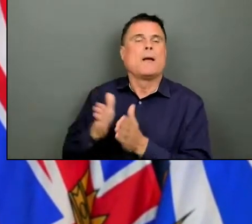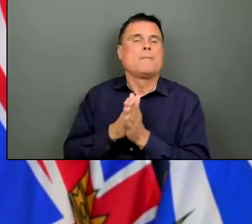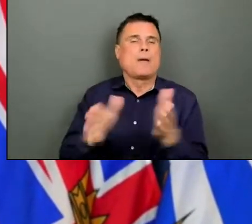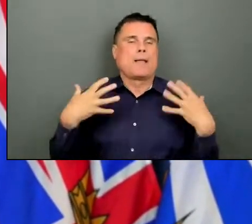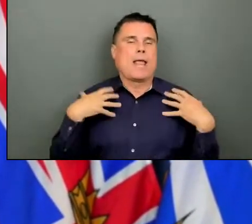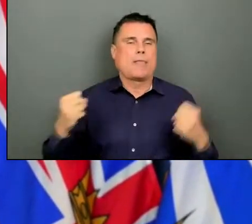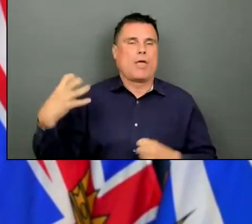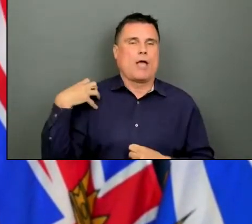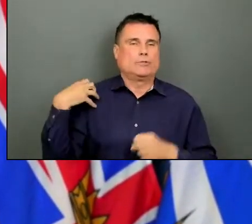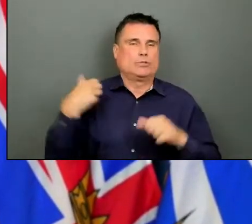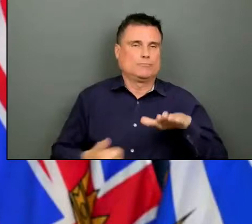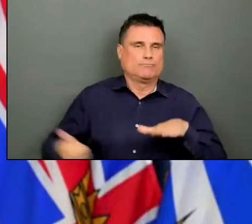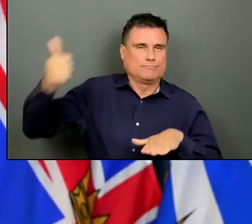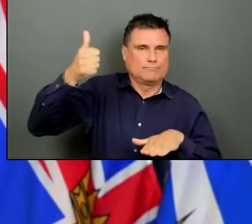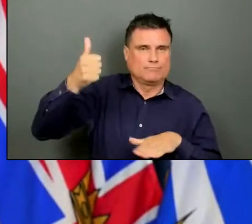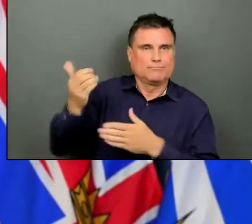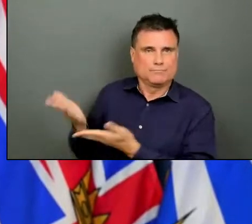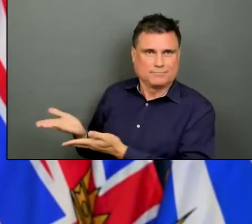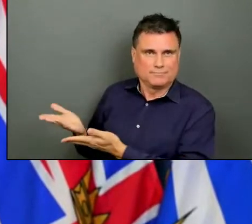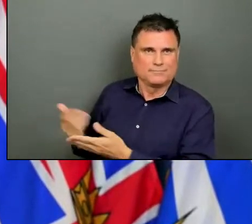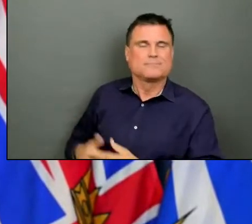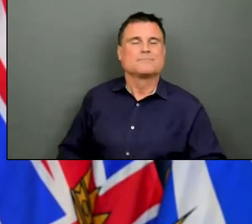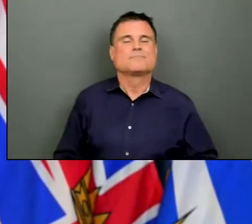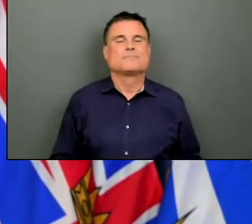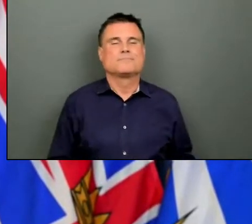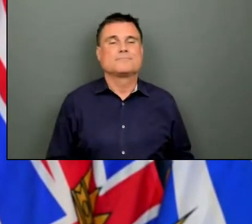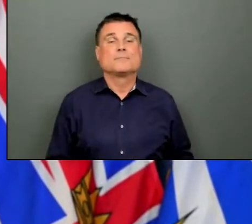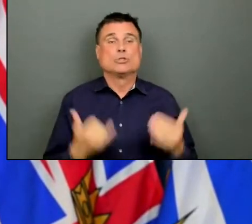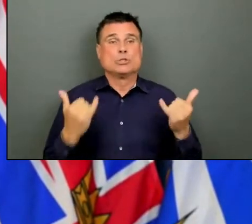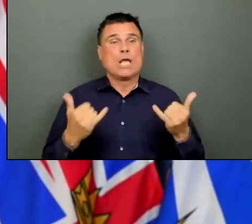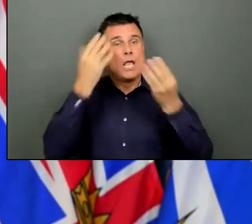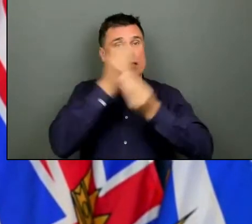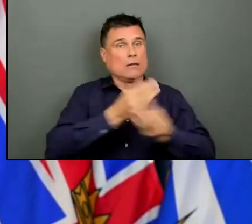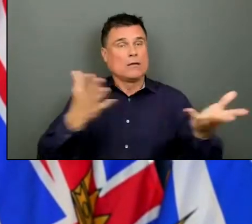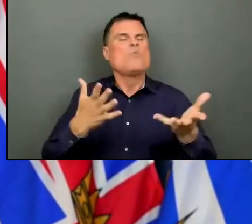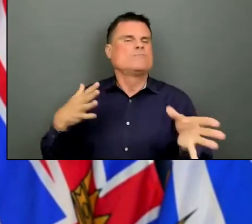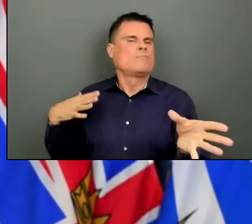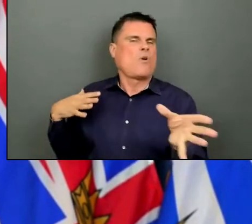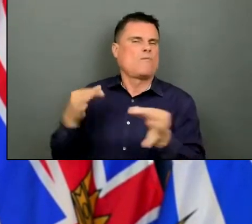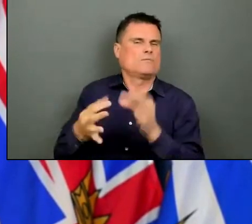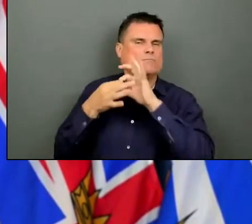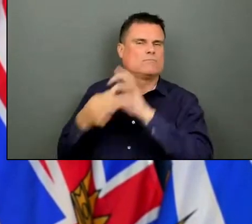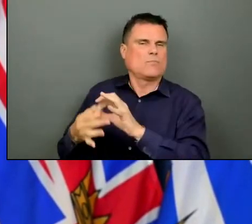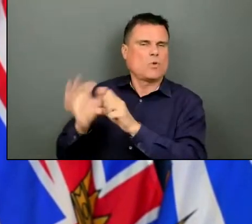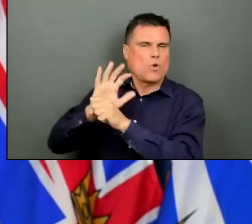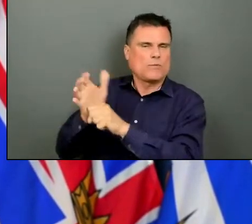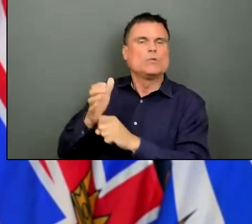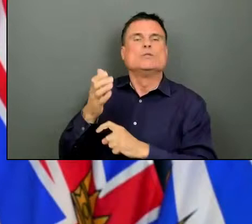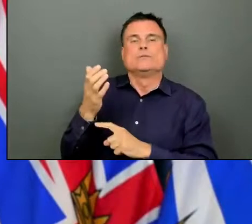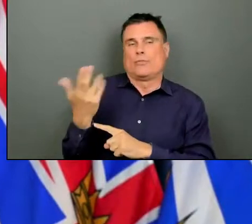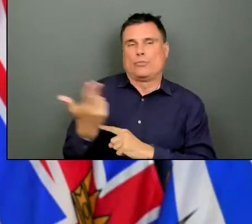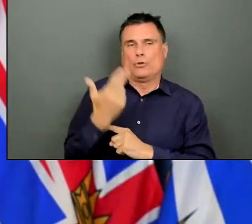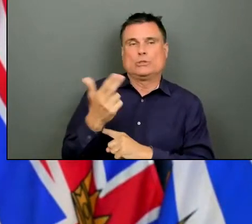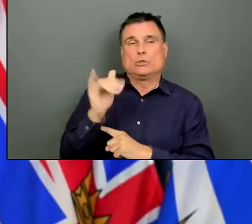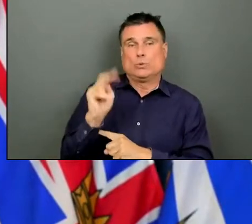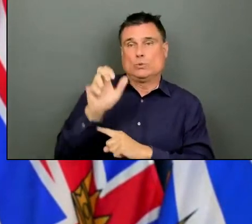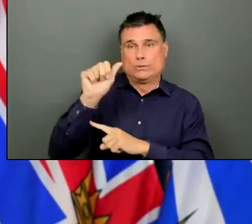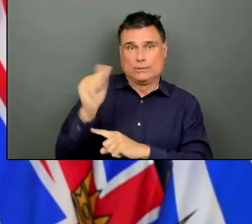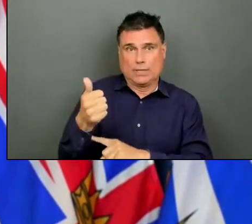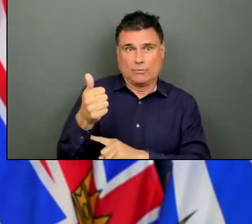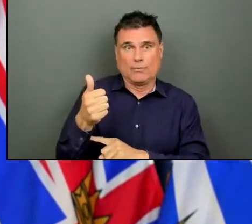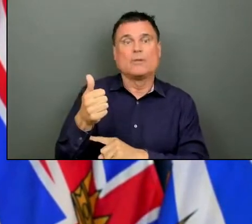our COVID-19 briefing for British Columbia for Thursday, June the 10th. We're honored to be here on the territory